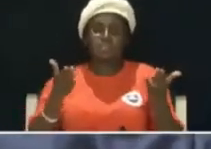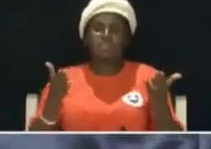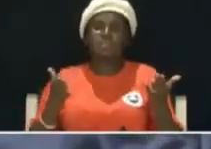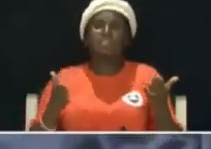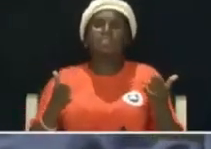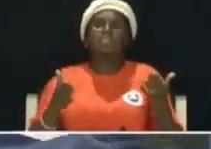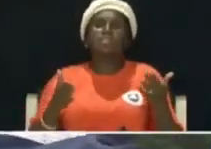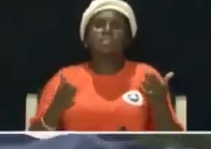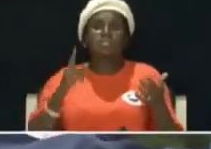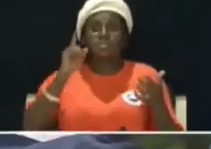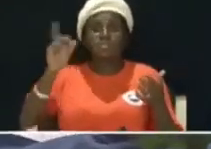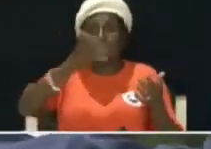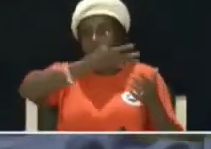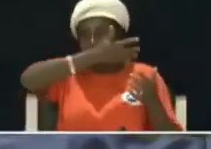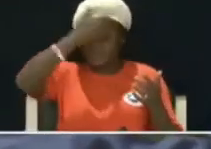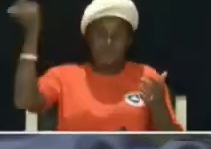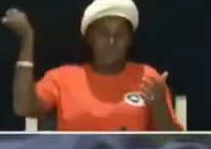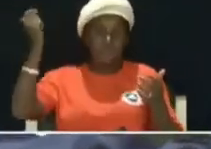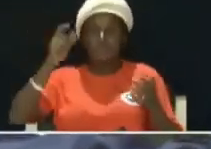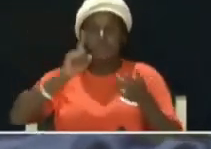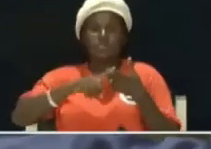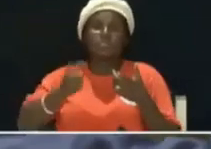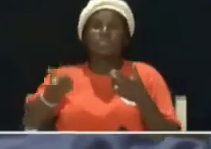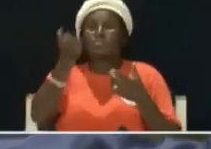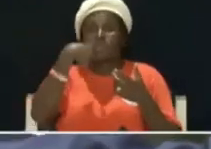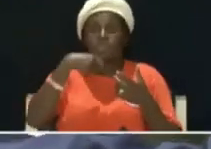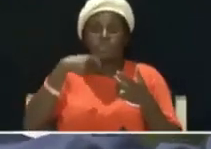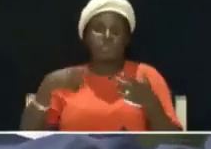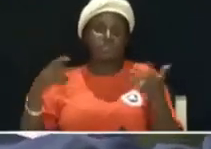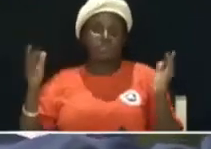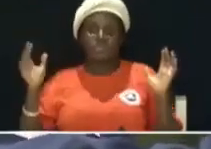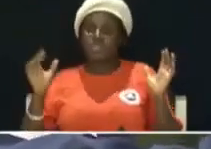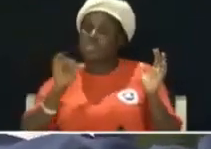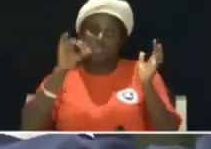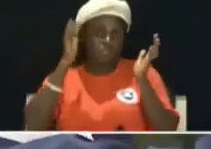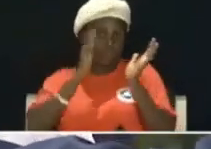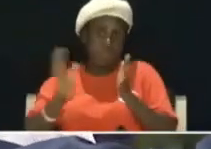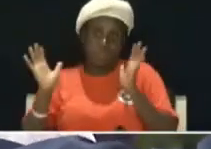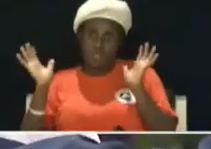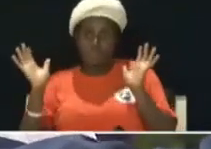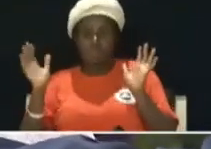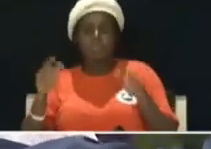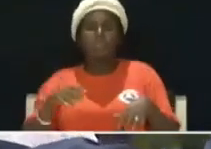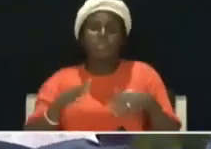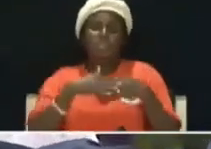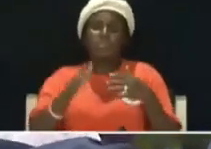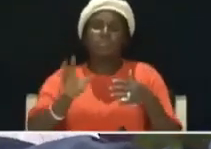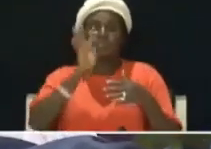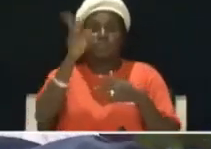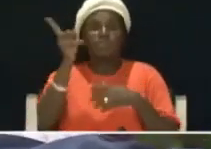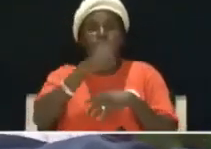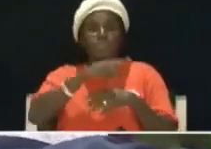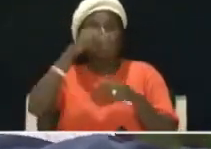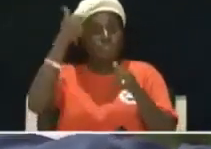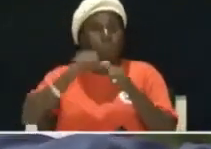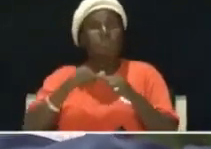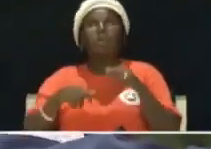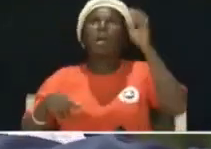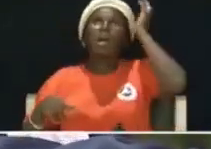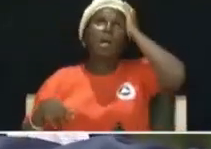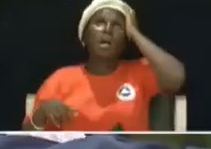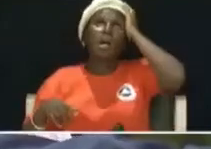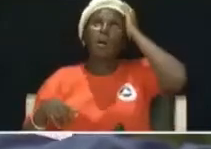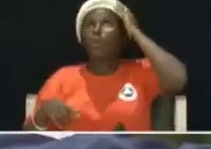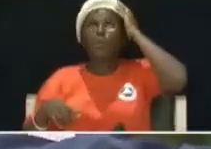healed, I forgot to take the drug unintentionally. After about 4 days, when I remembered, I just